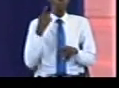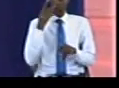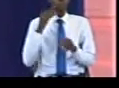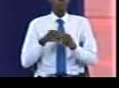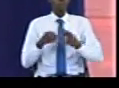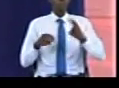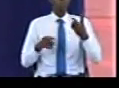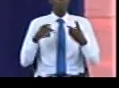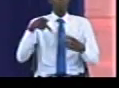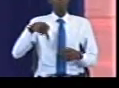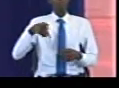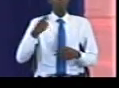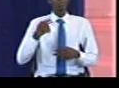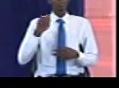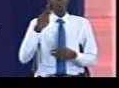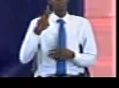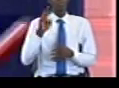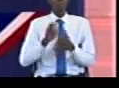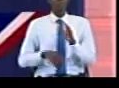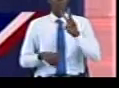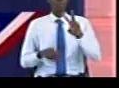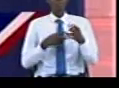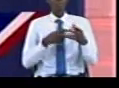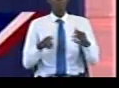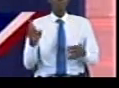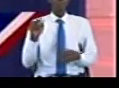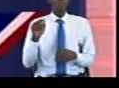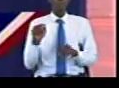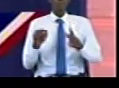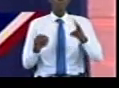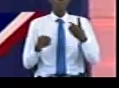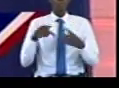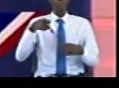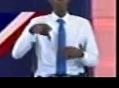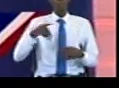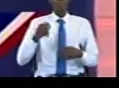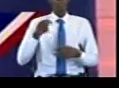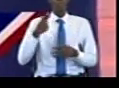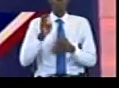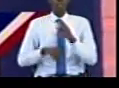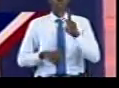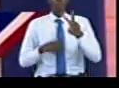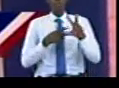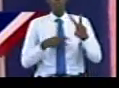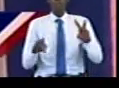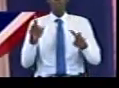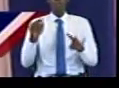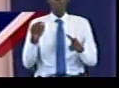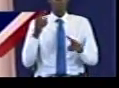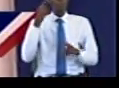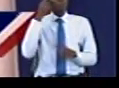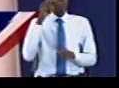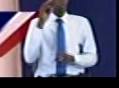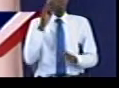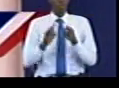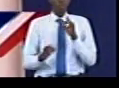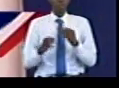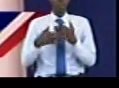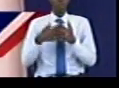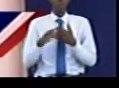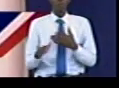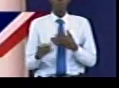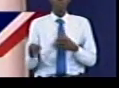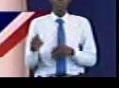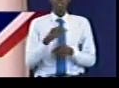chapter 2 verse 20. 2 Peter chapter 2 verse 20. For if after they have